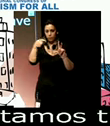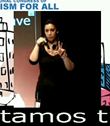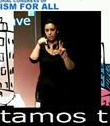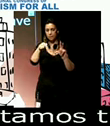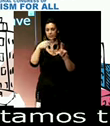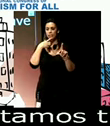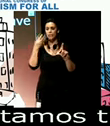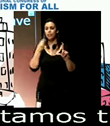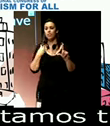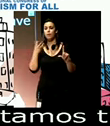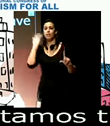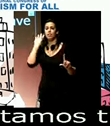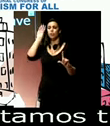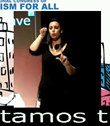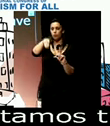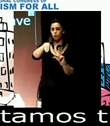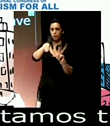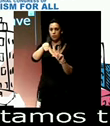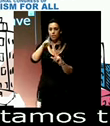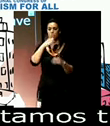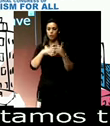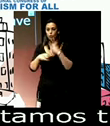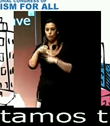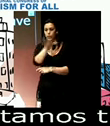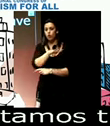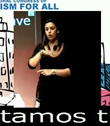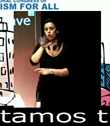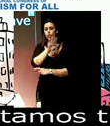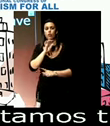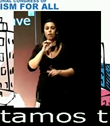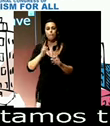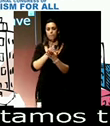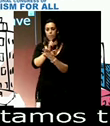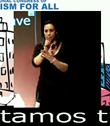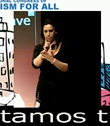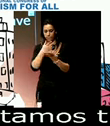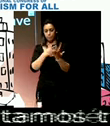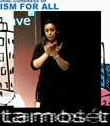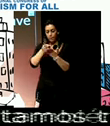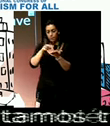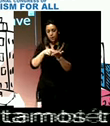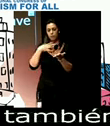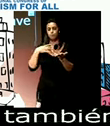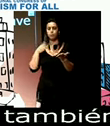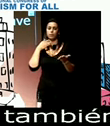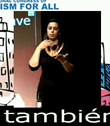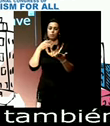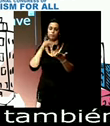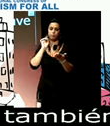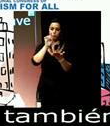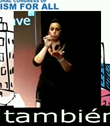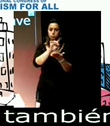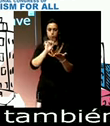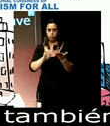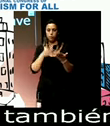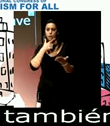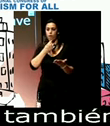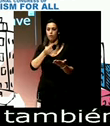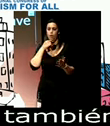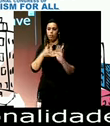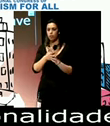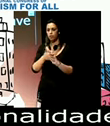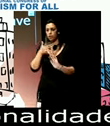the geo portals is about information, georeferential information,